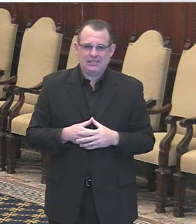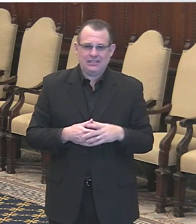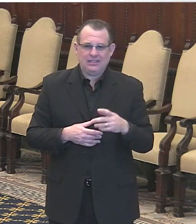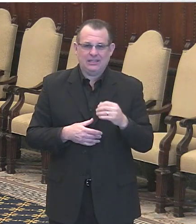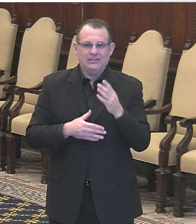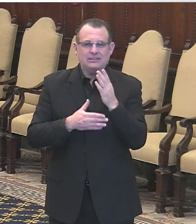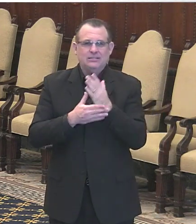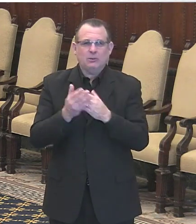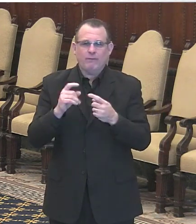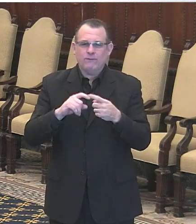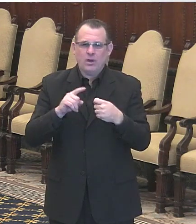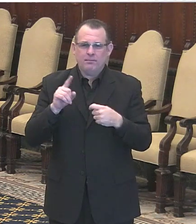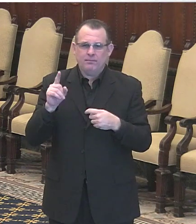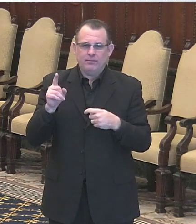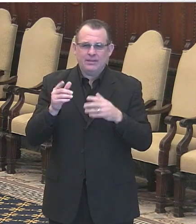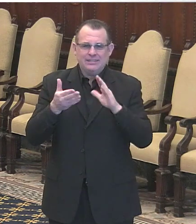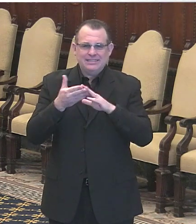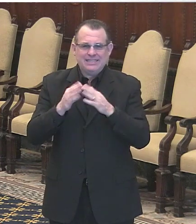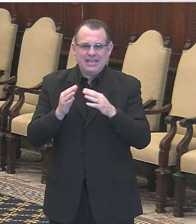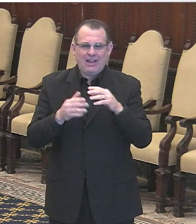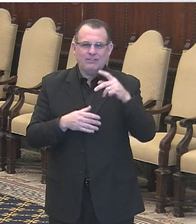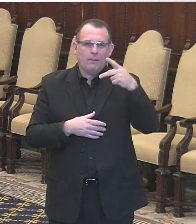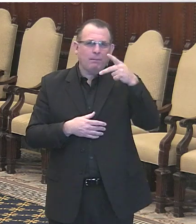and PIDC. Thank you.